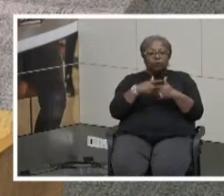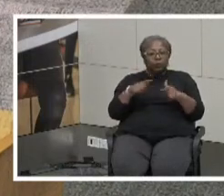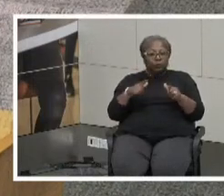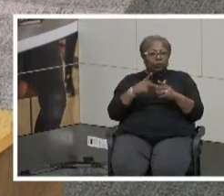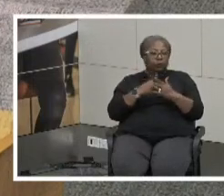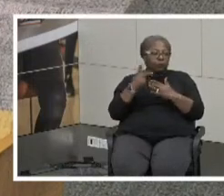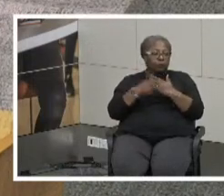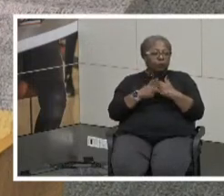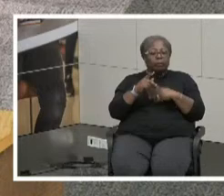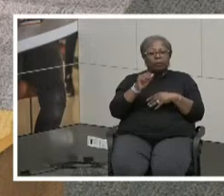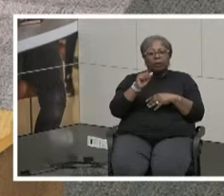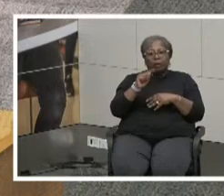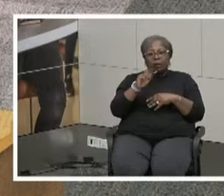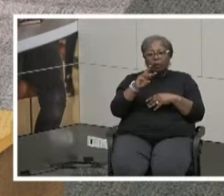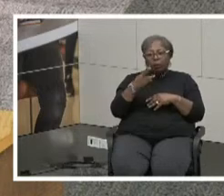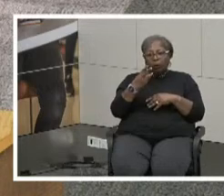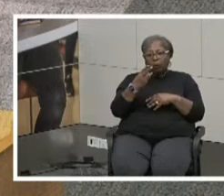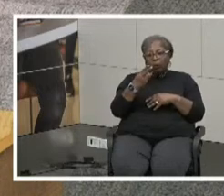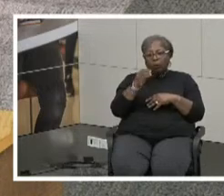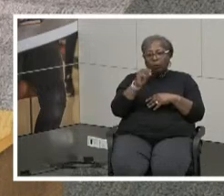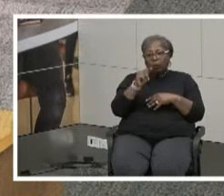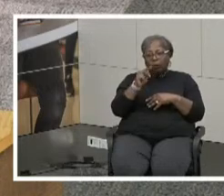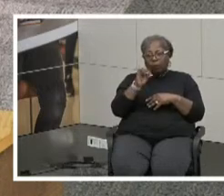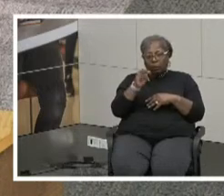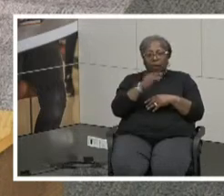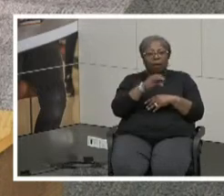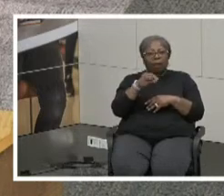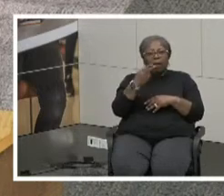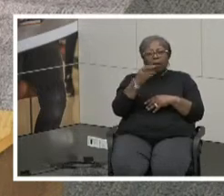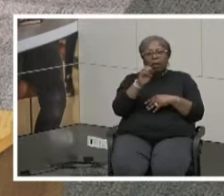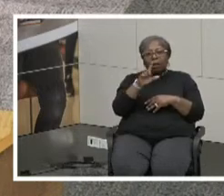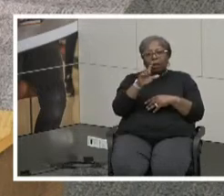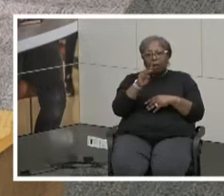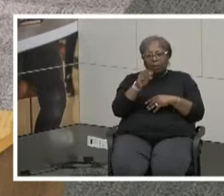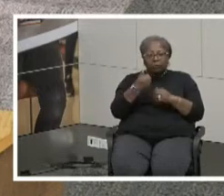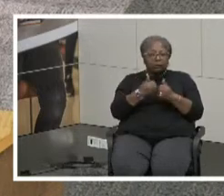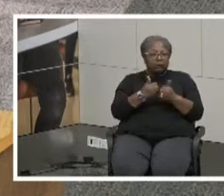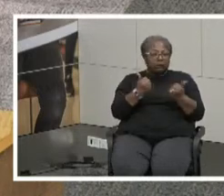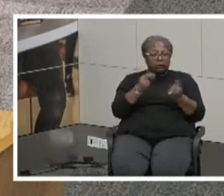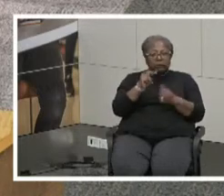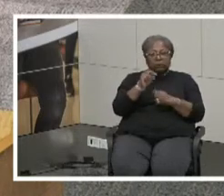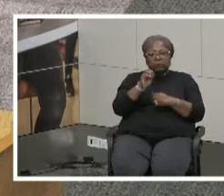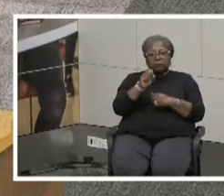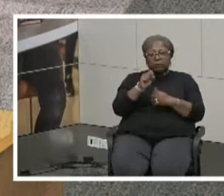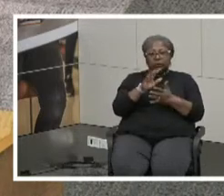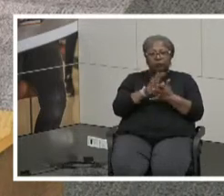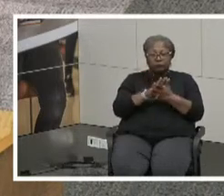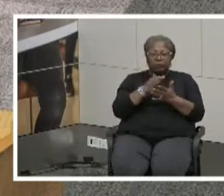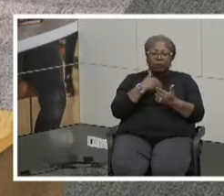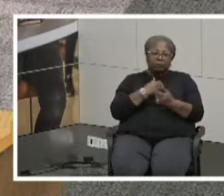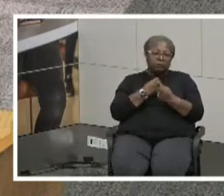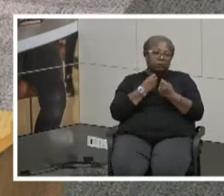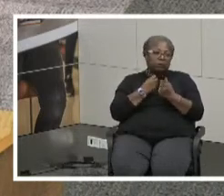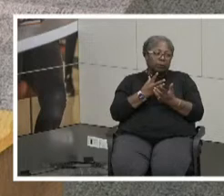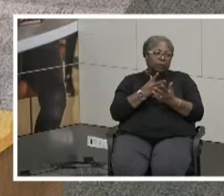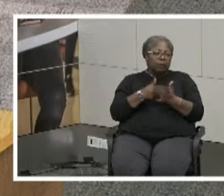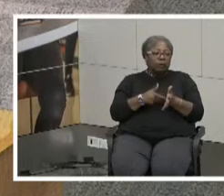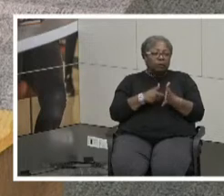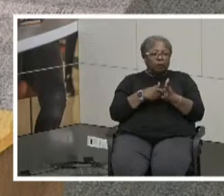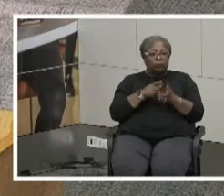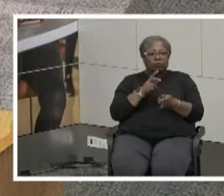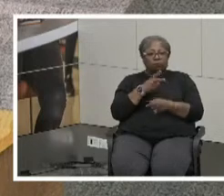programs at Wharton and Helms the designation of Wharton as a separate and unique School comes with many implementation and